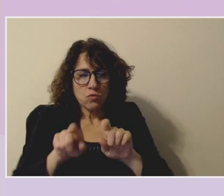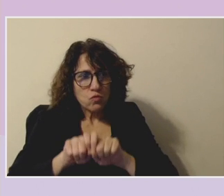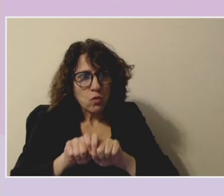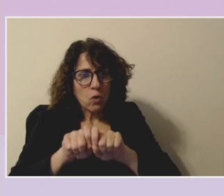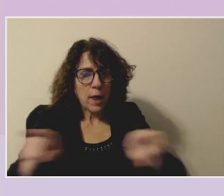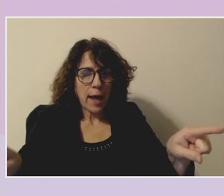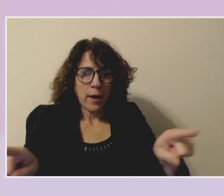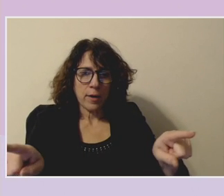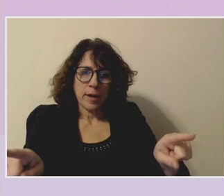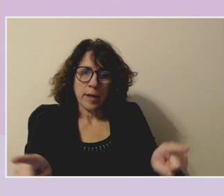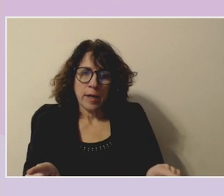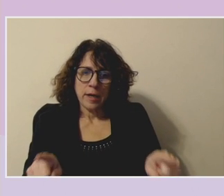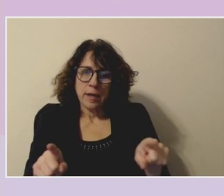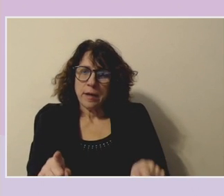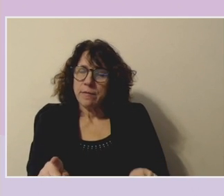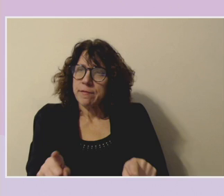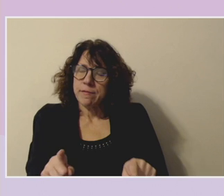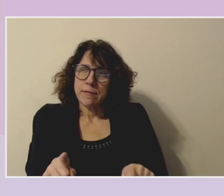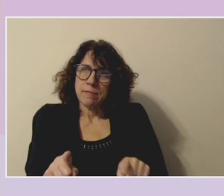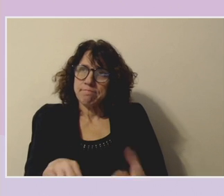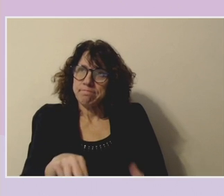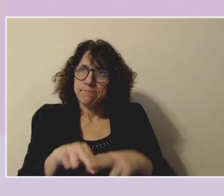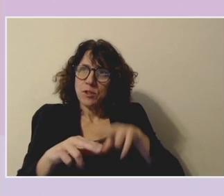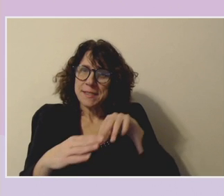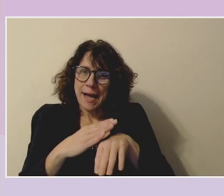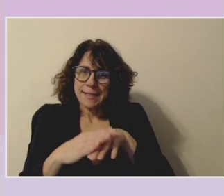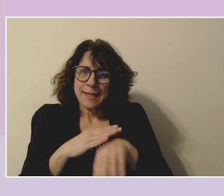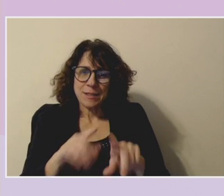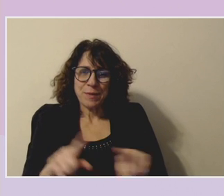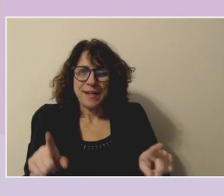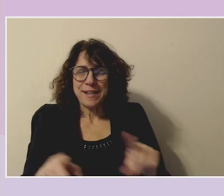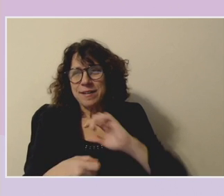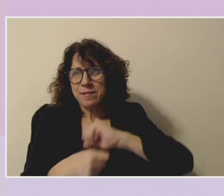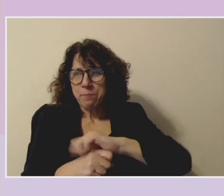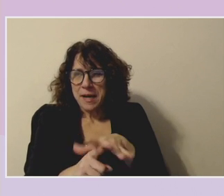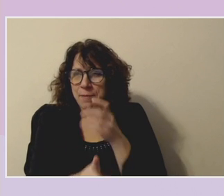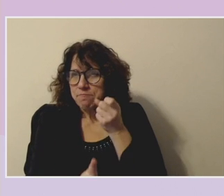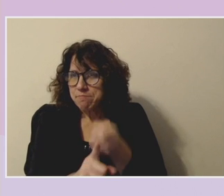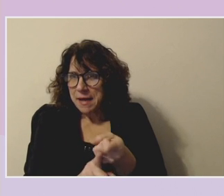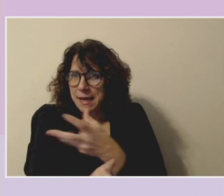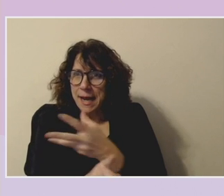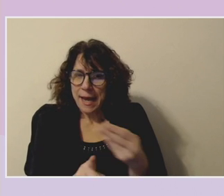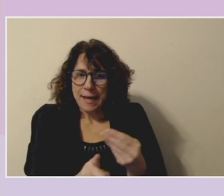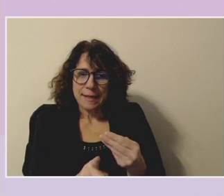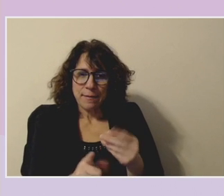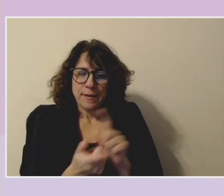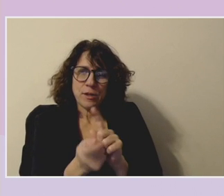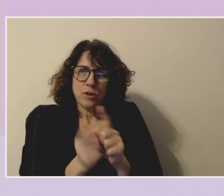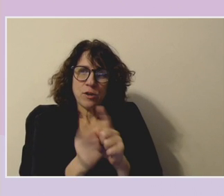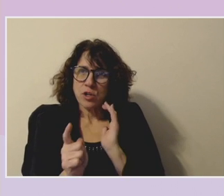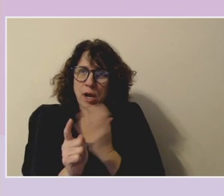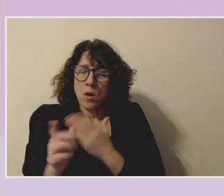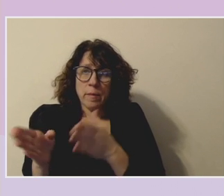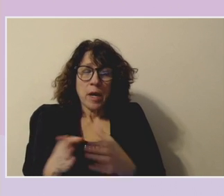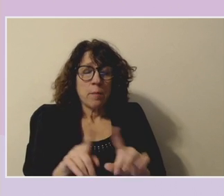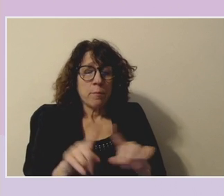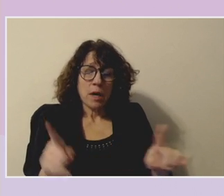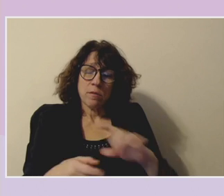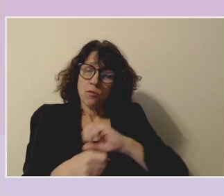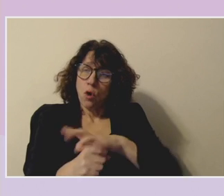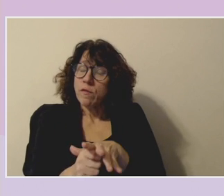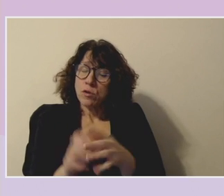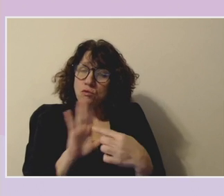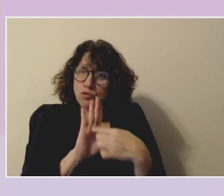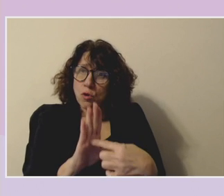but with the pandemic, we had to change our plans. However, the pandemic did highlight the growing need for mental health services for